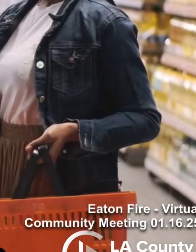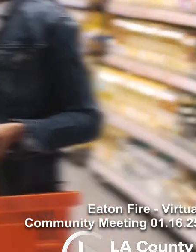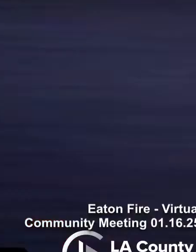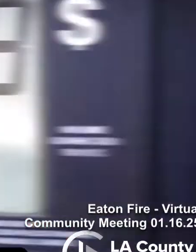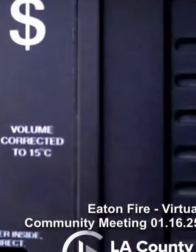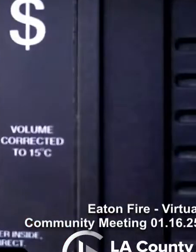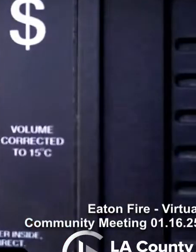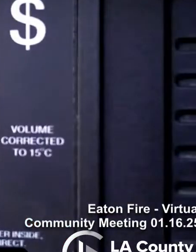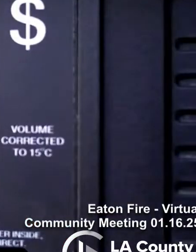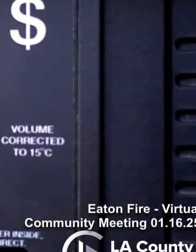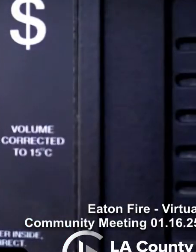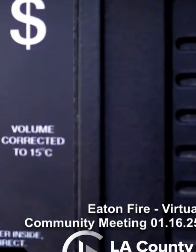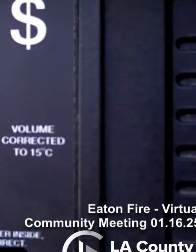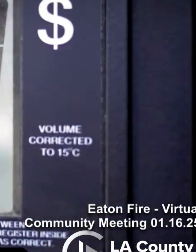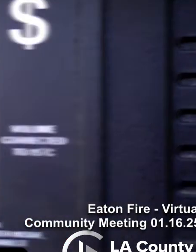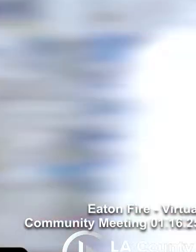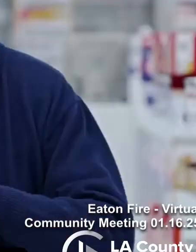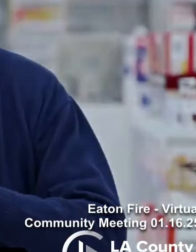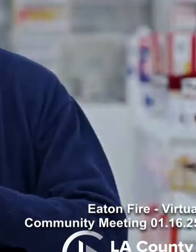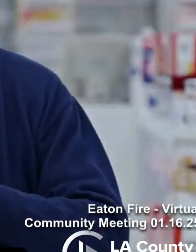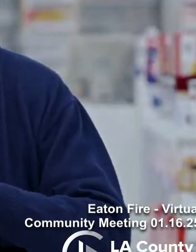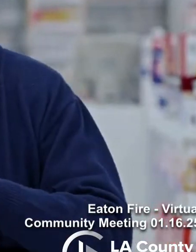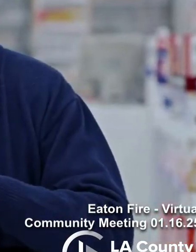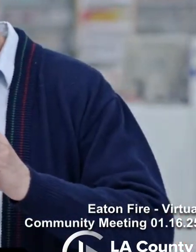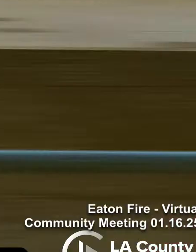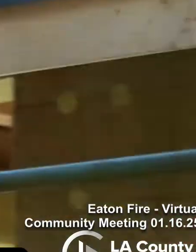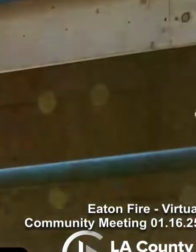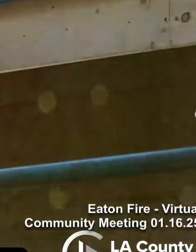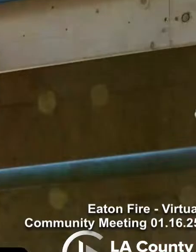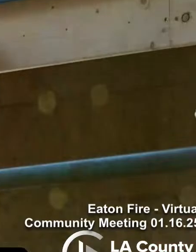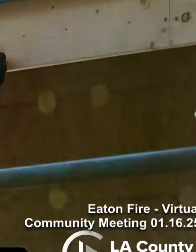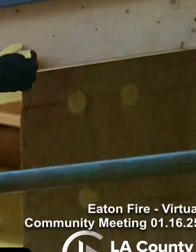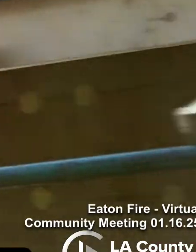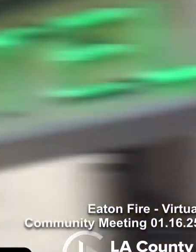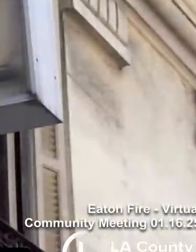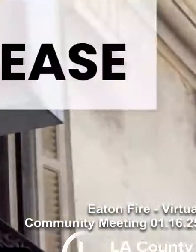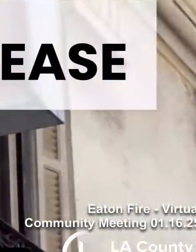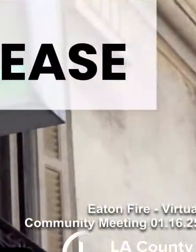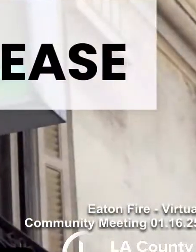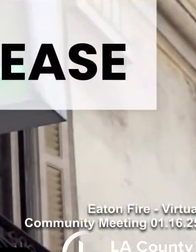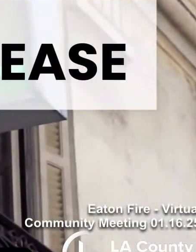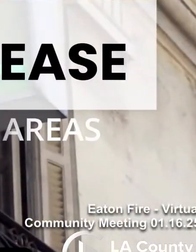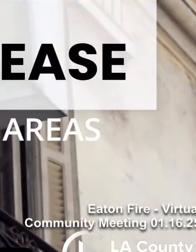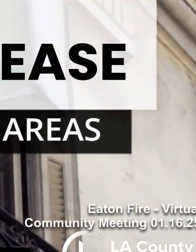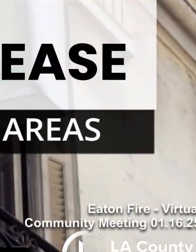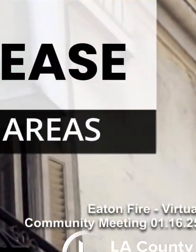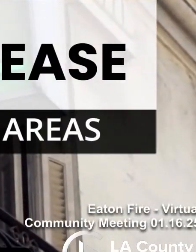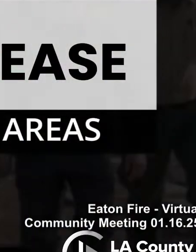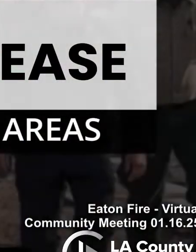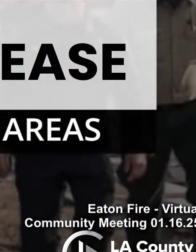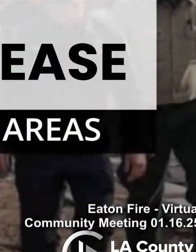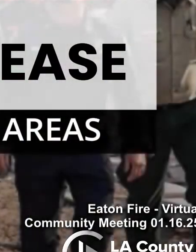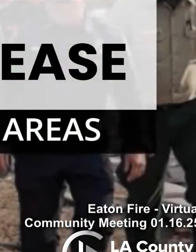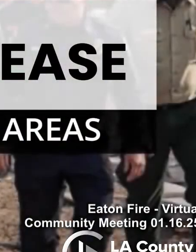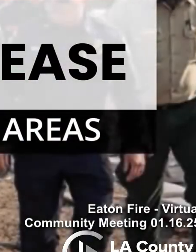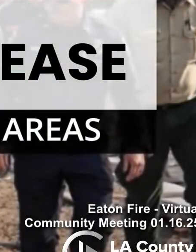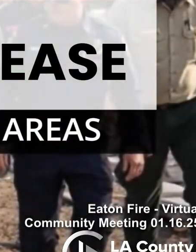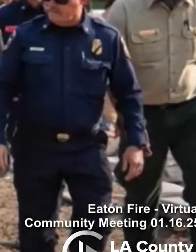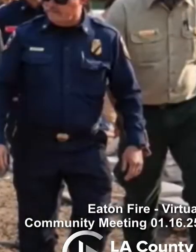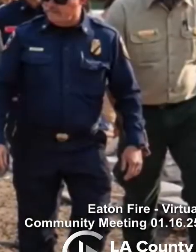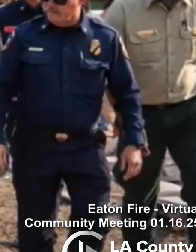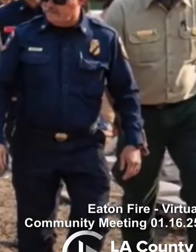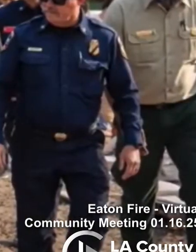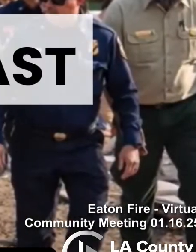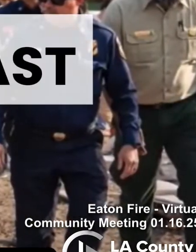groceries, gasoline, medical supplies, repair services, and housing can't go up by more than 10% in the affected